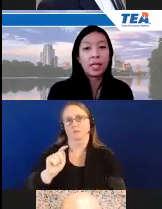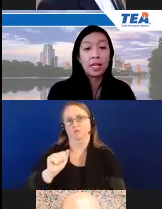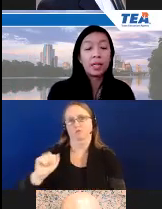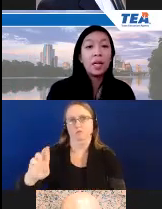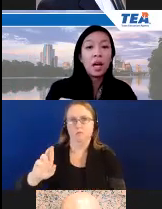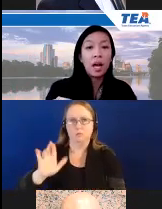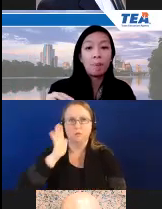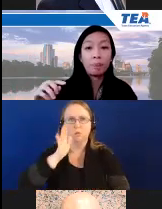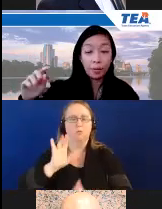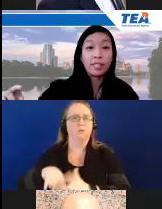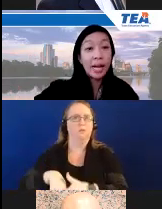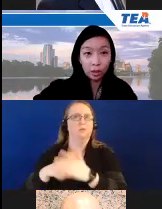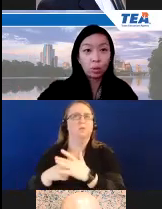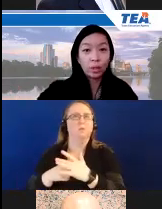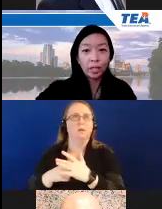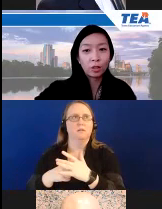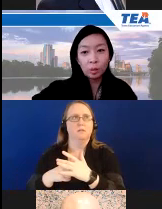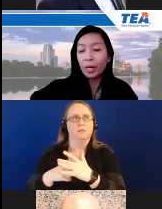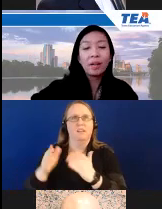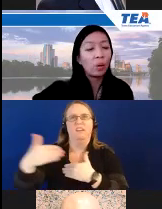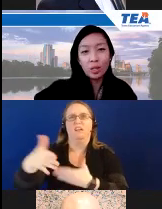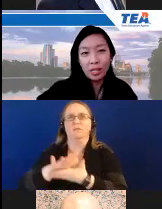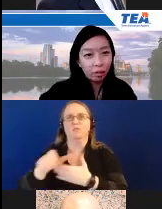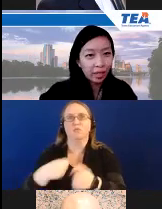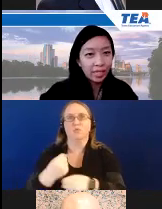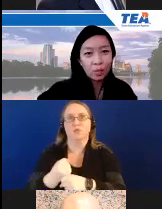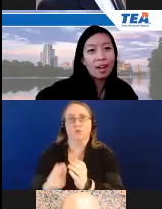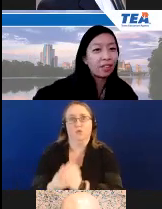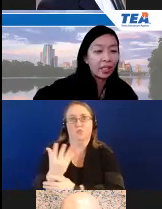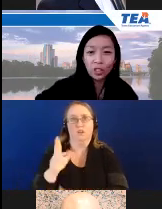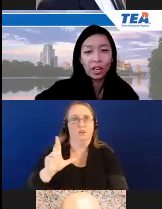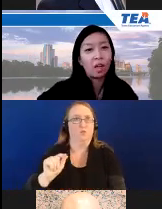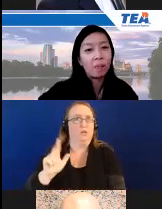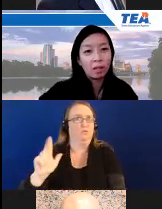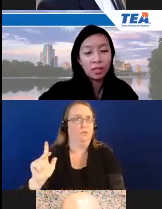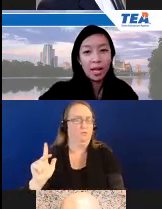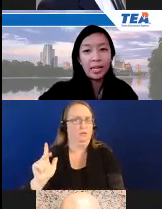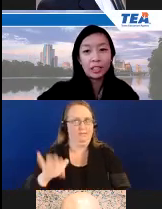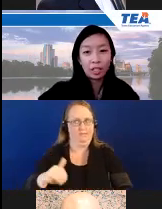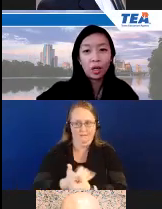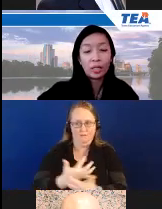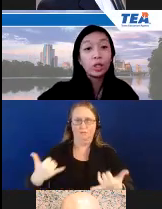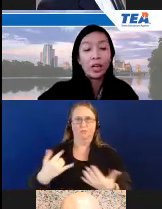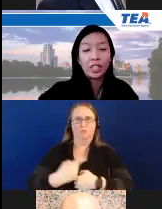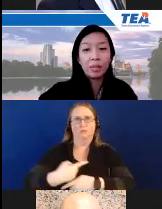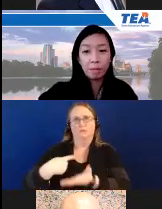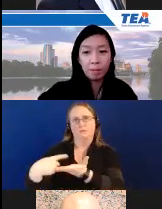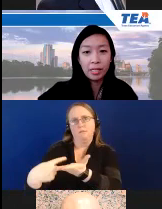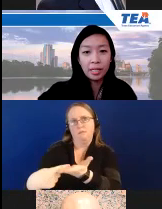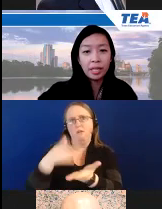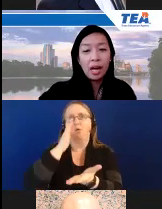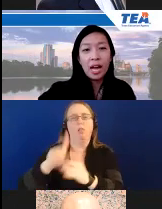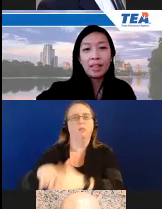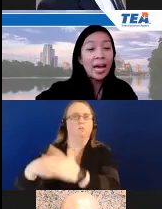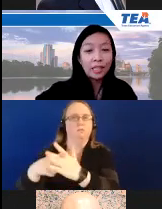implemented in this next school year. So spring of 2023 is when everything we're talking about today is going to be